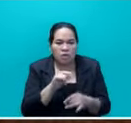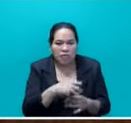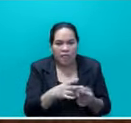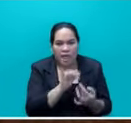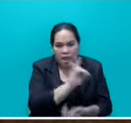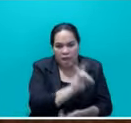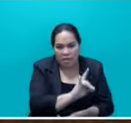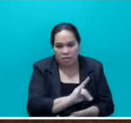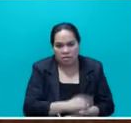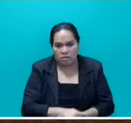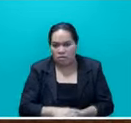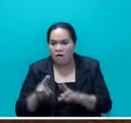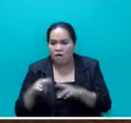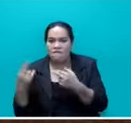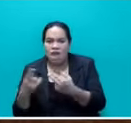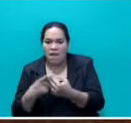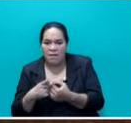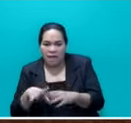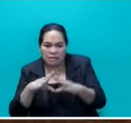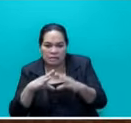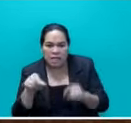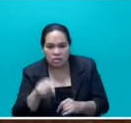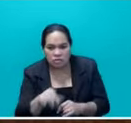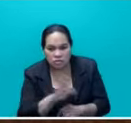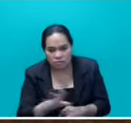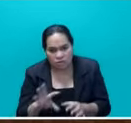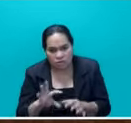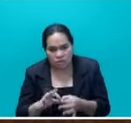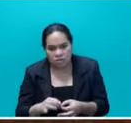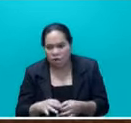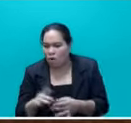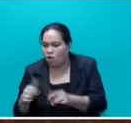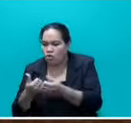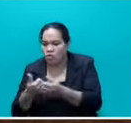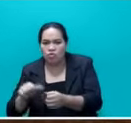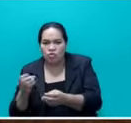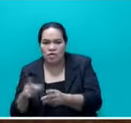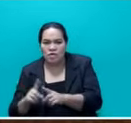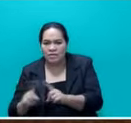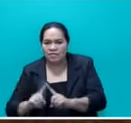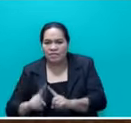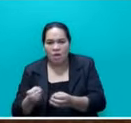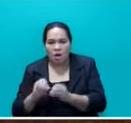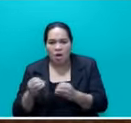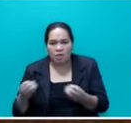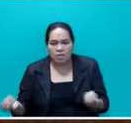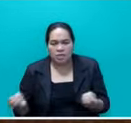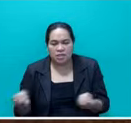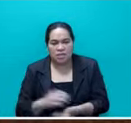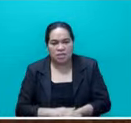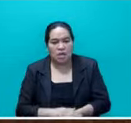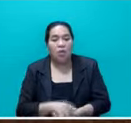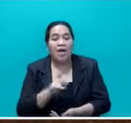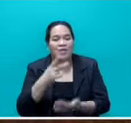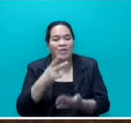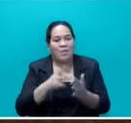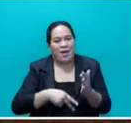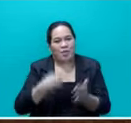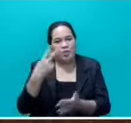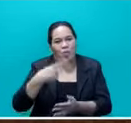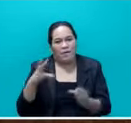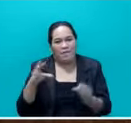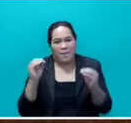by any relative. Knowledge of age is immaterial, it says. So that's part 12B.